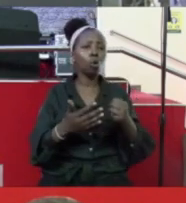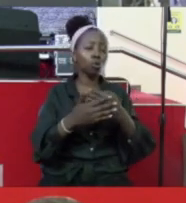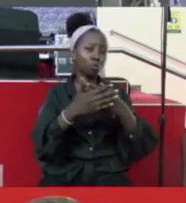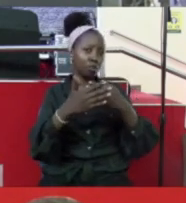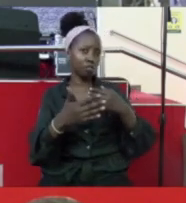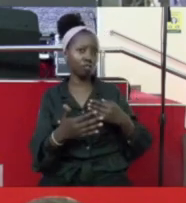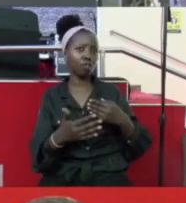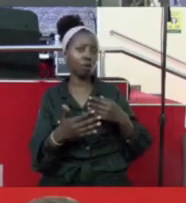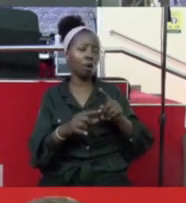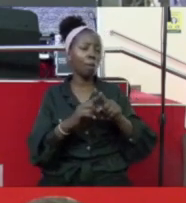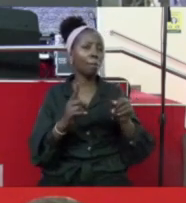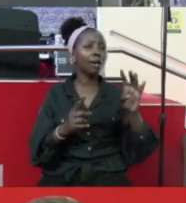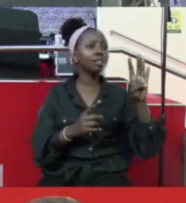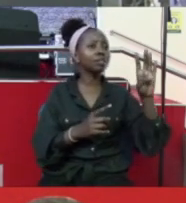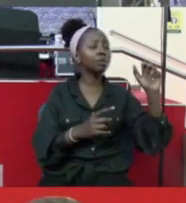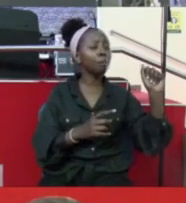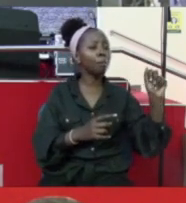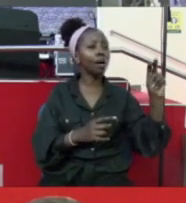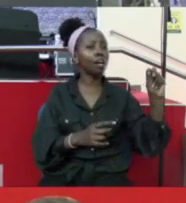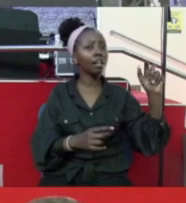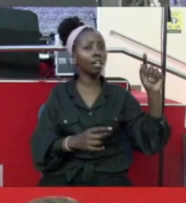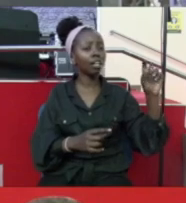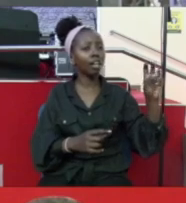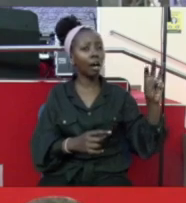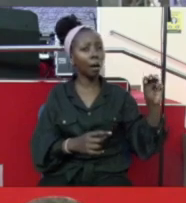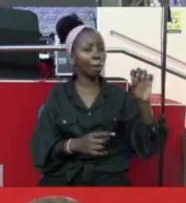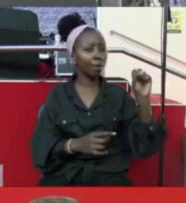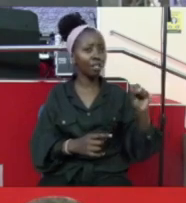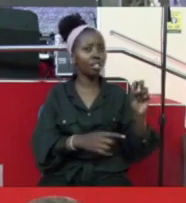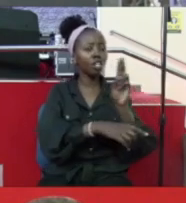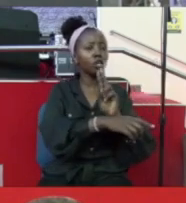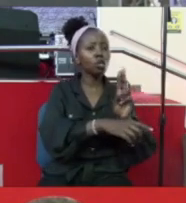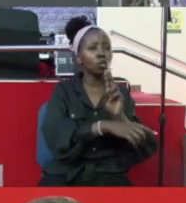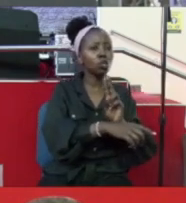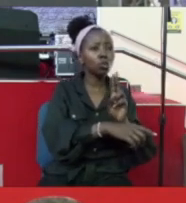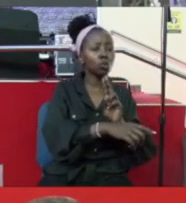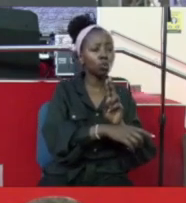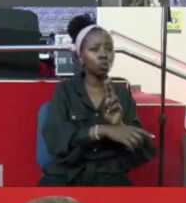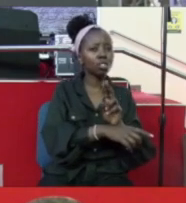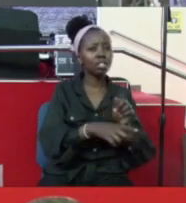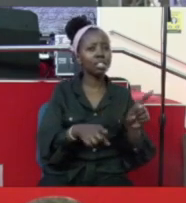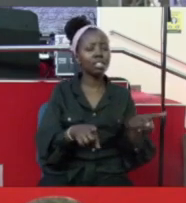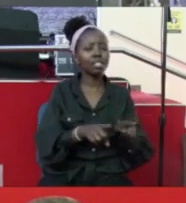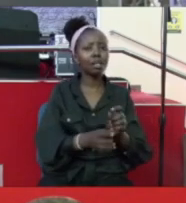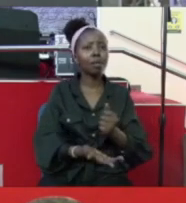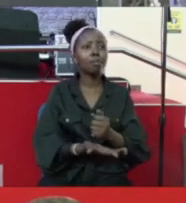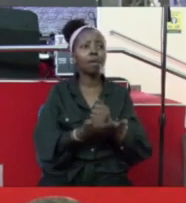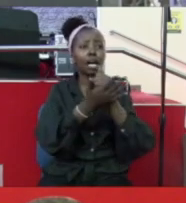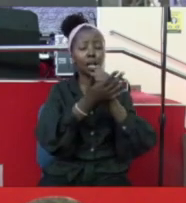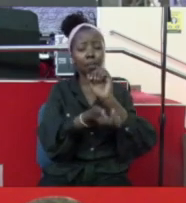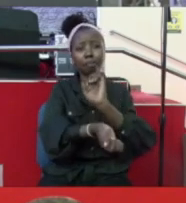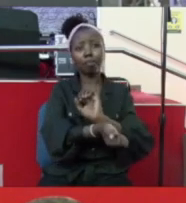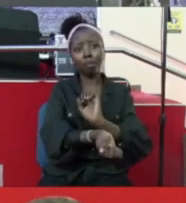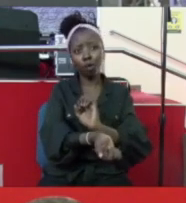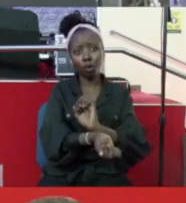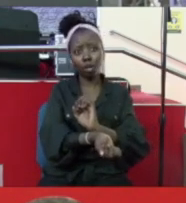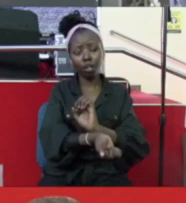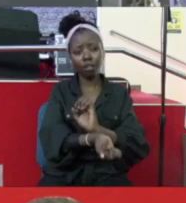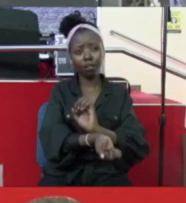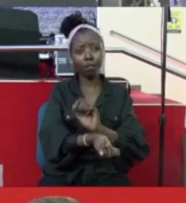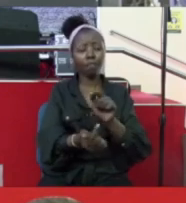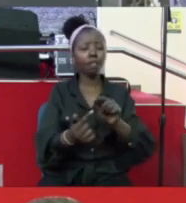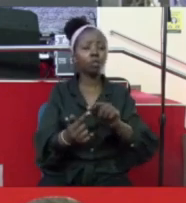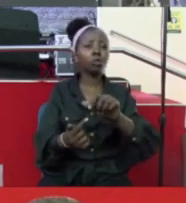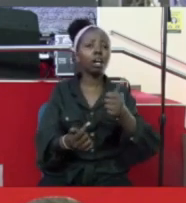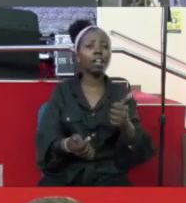his influence to open a door with the other disciples. Lakini Barnabas akasimama akamtetea ili afungue mlango na wanafunzi wengine. We know